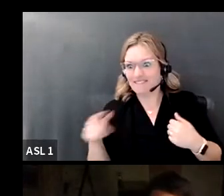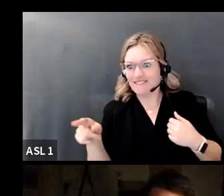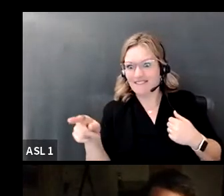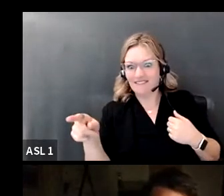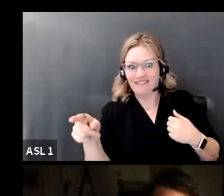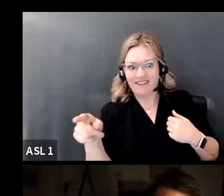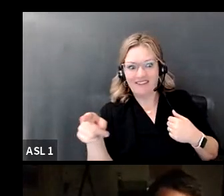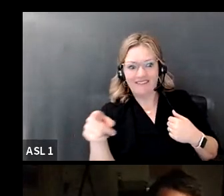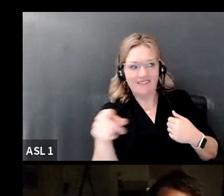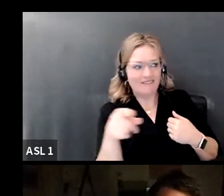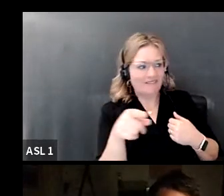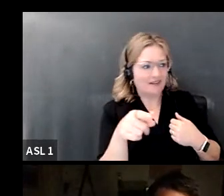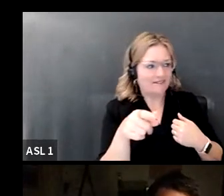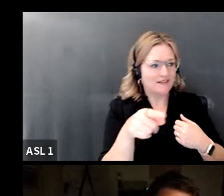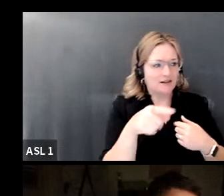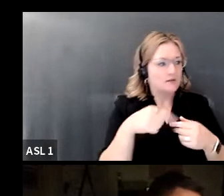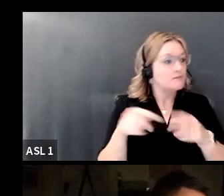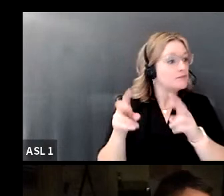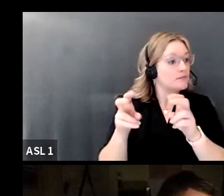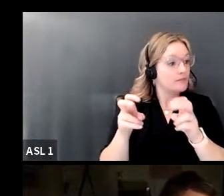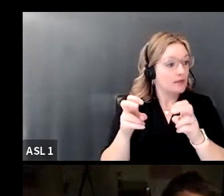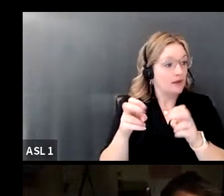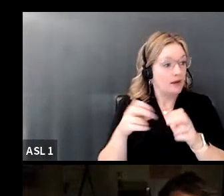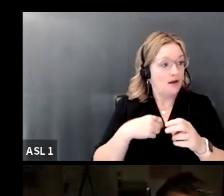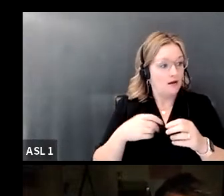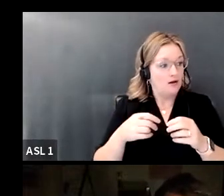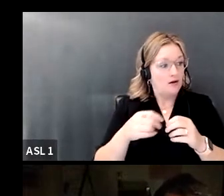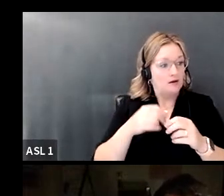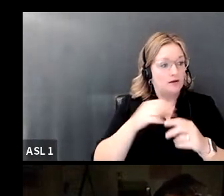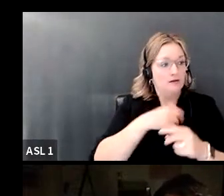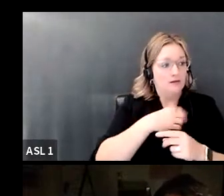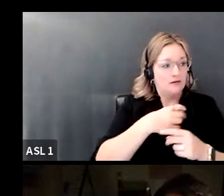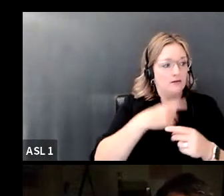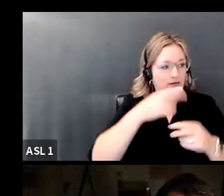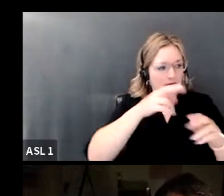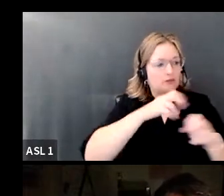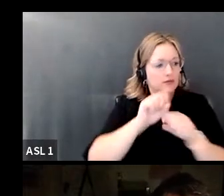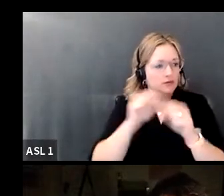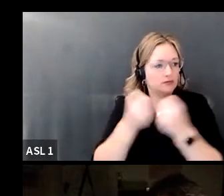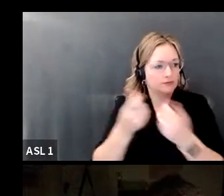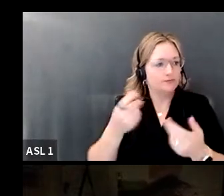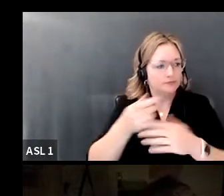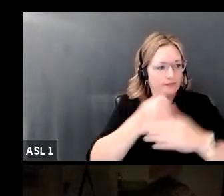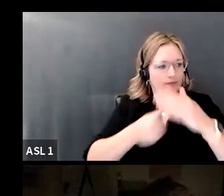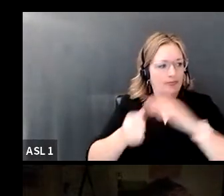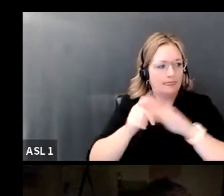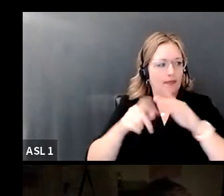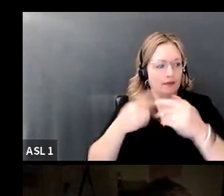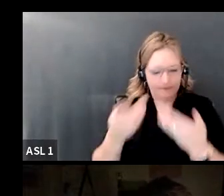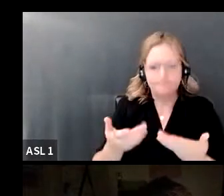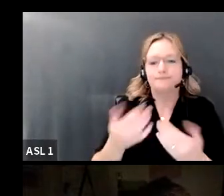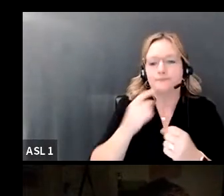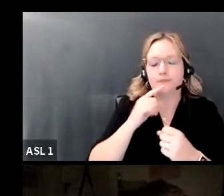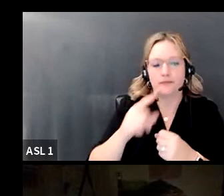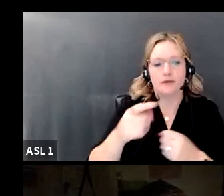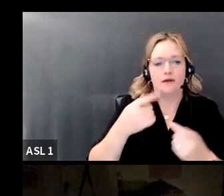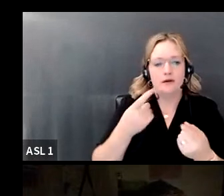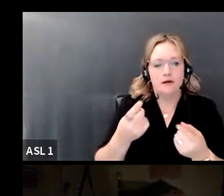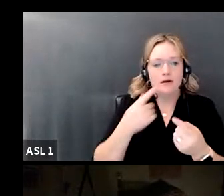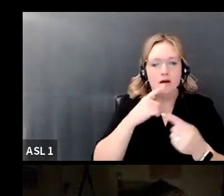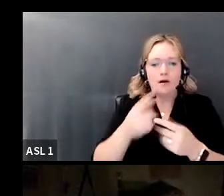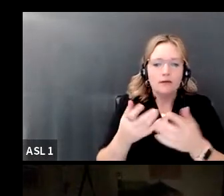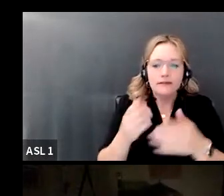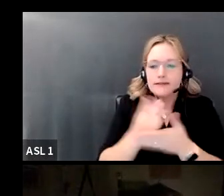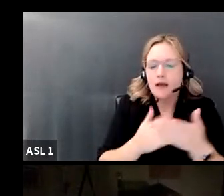that more efficiently effectively respond to community in crisis dramatically reducing arrest and incarceration and